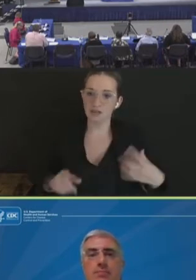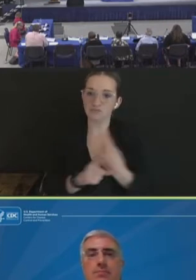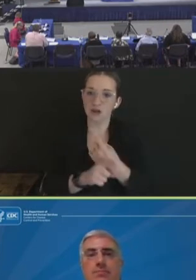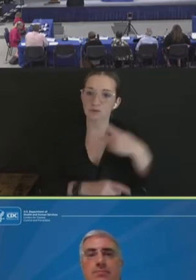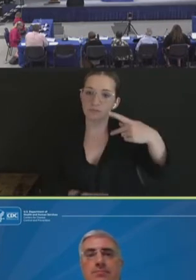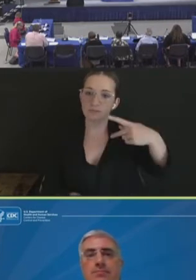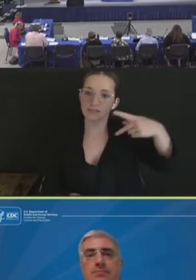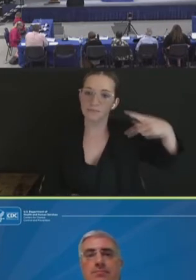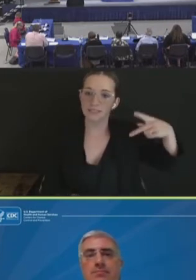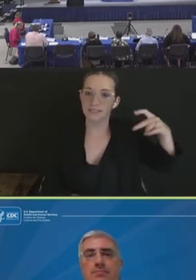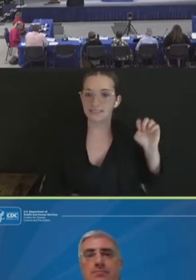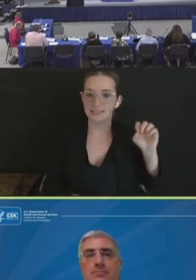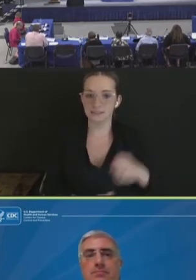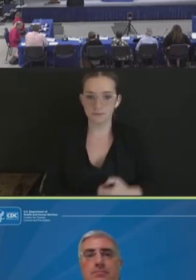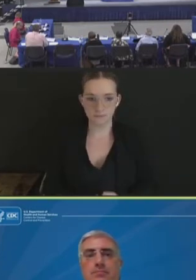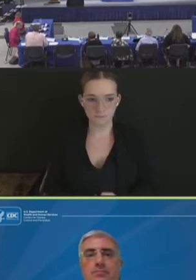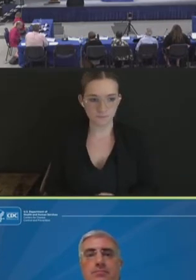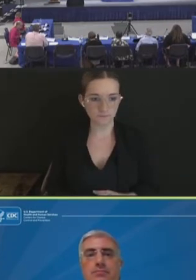please.